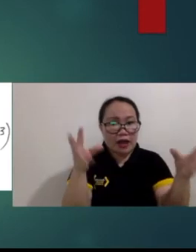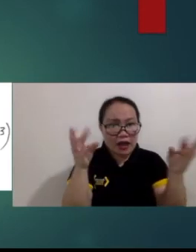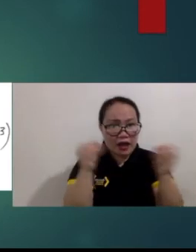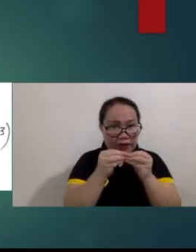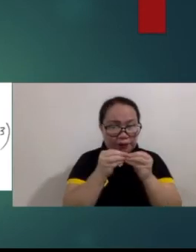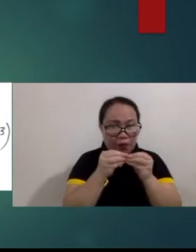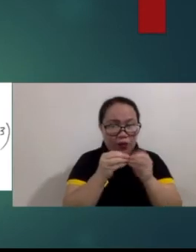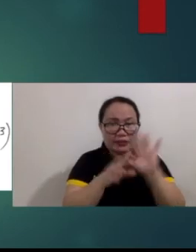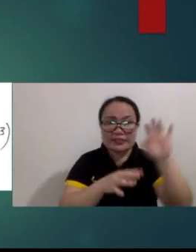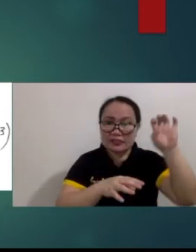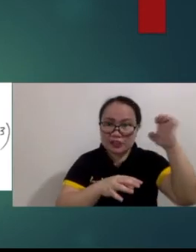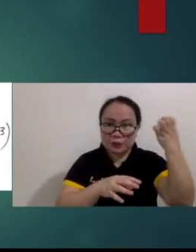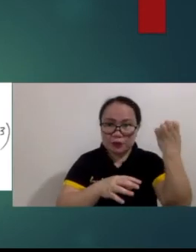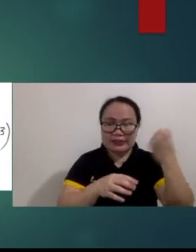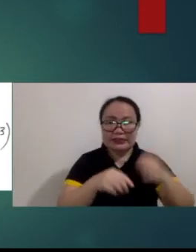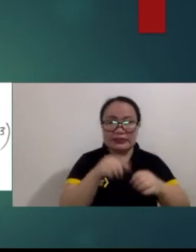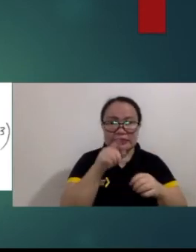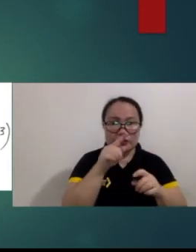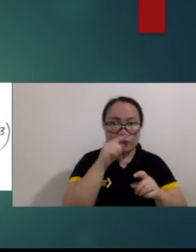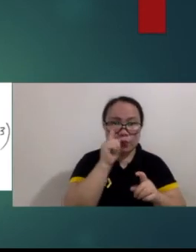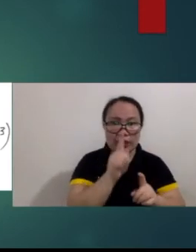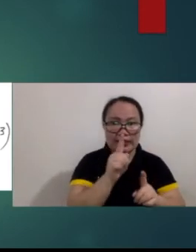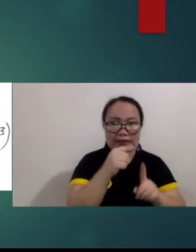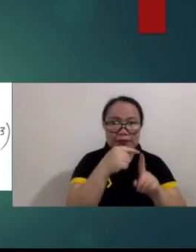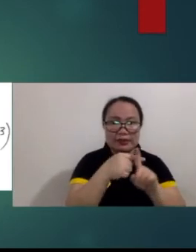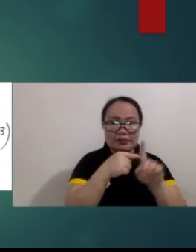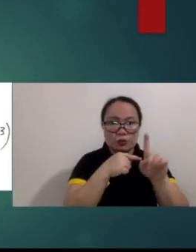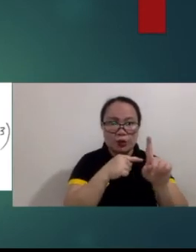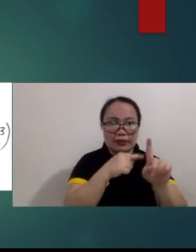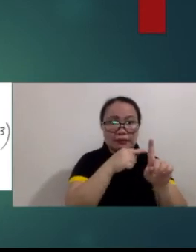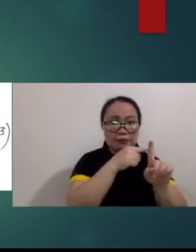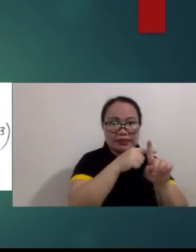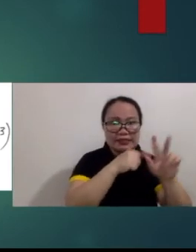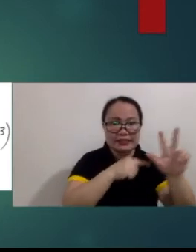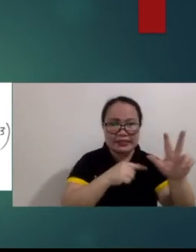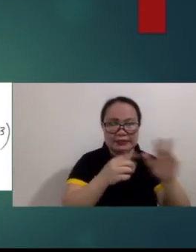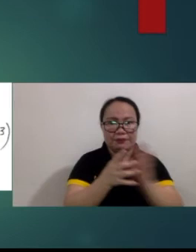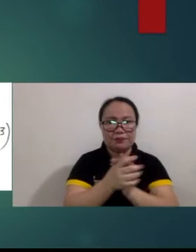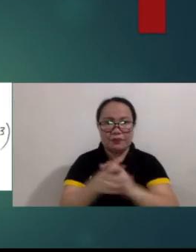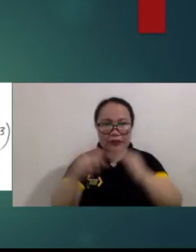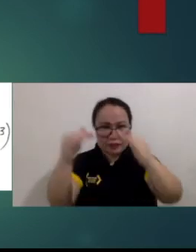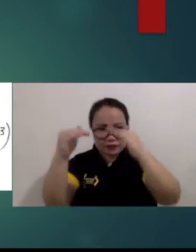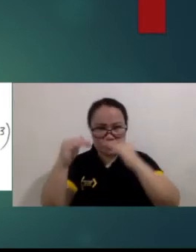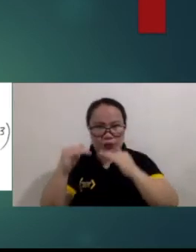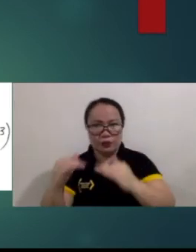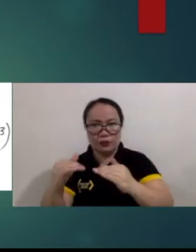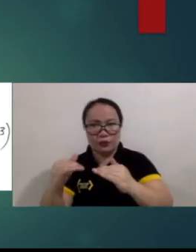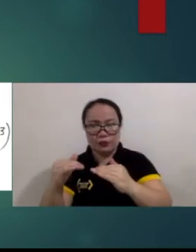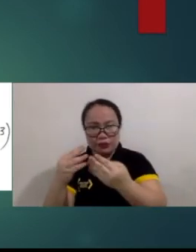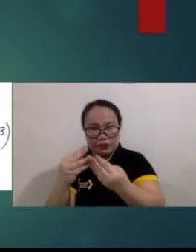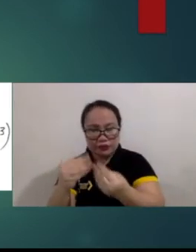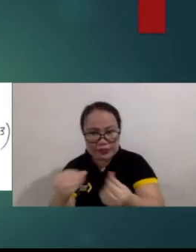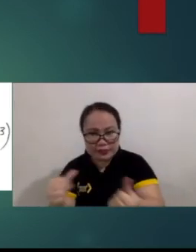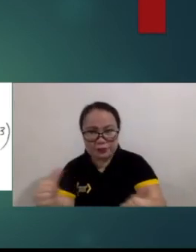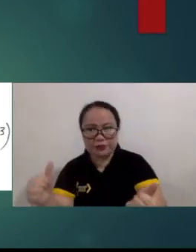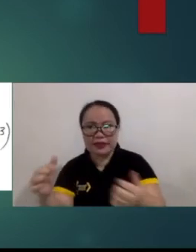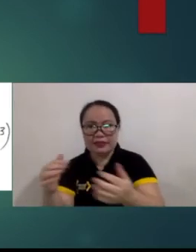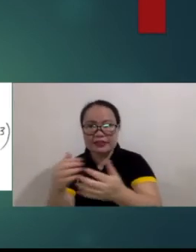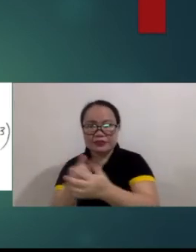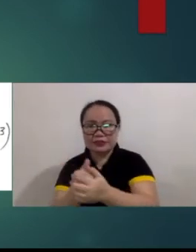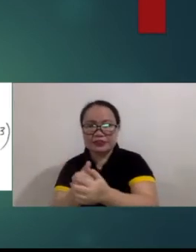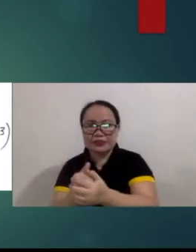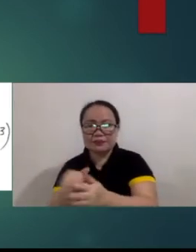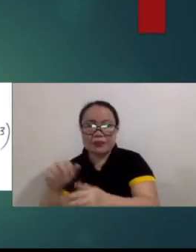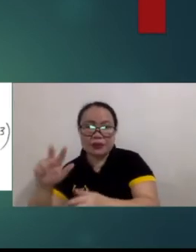add up all its exponent, 1 plus 1 plus 3. So we'll simplify